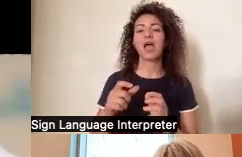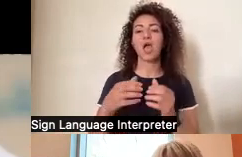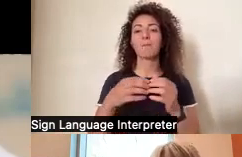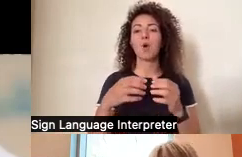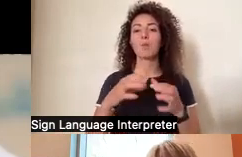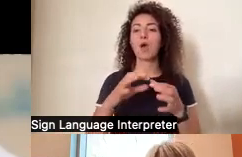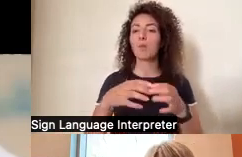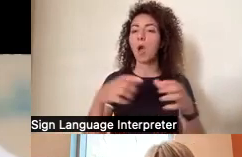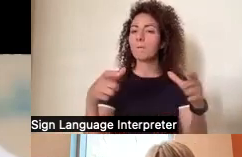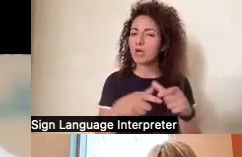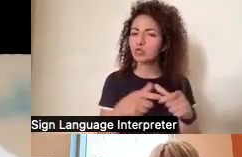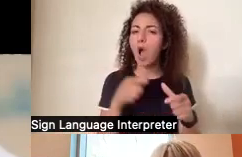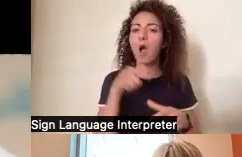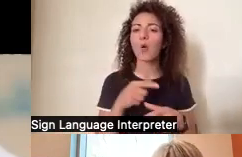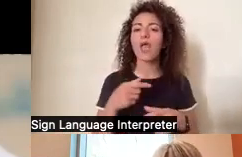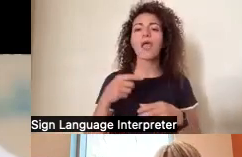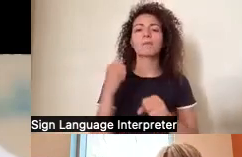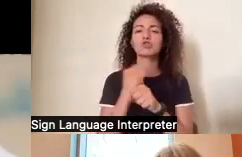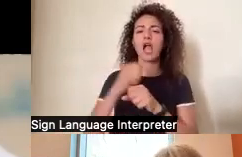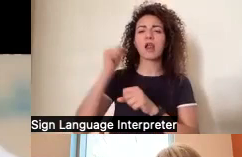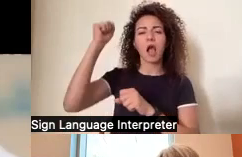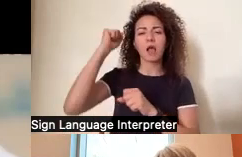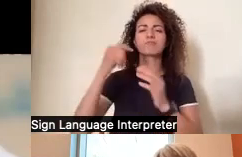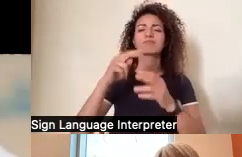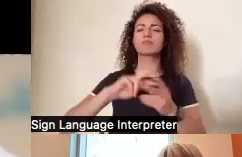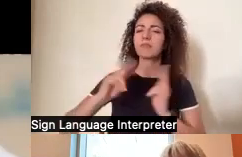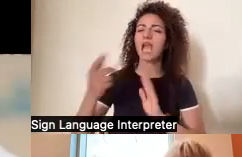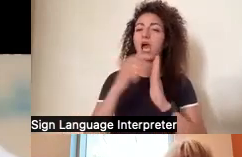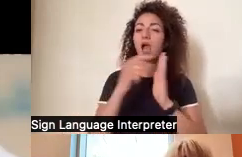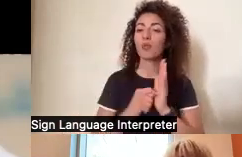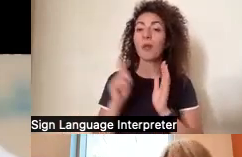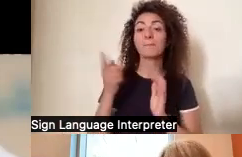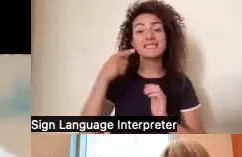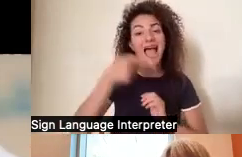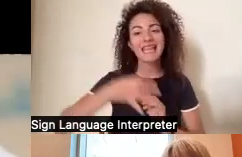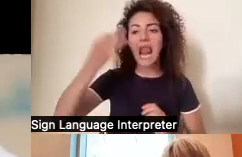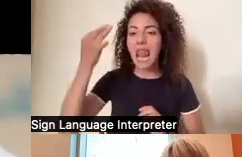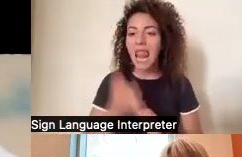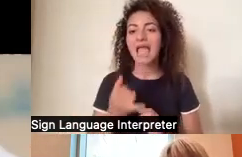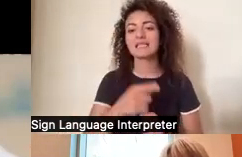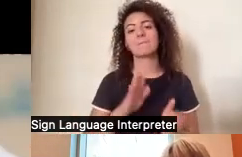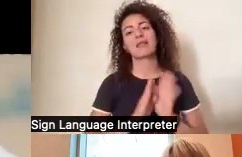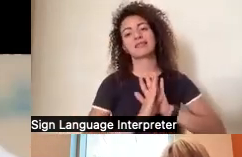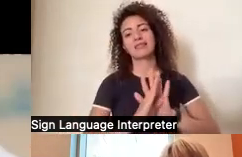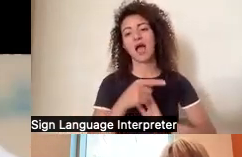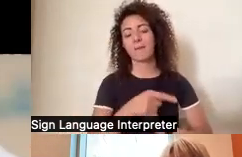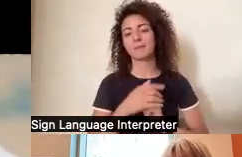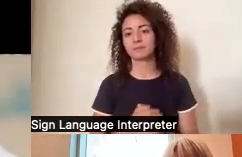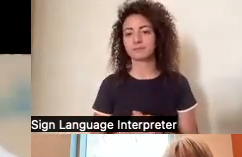groups move and change policy. And this is really what they should be doing. And one of the problems is that